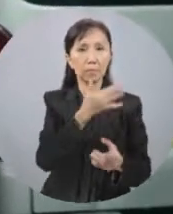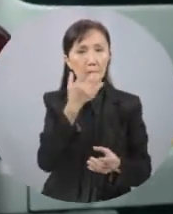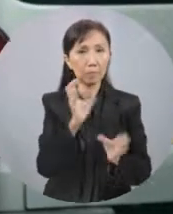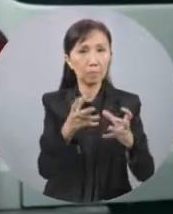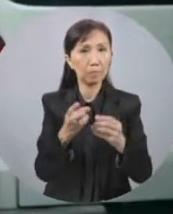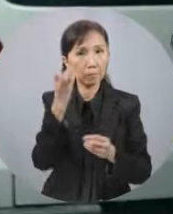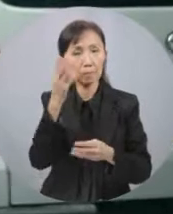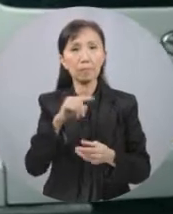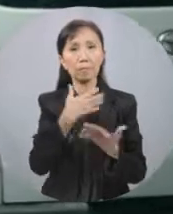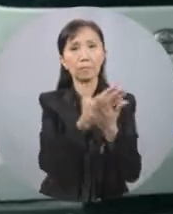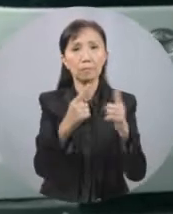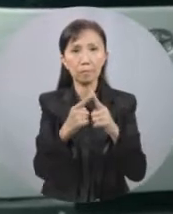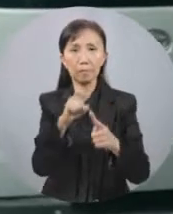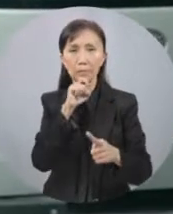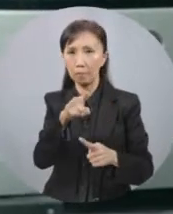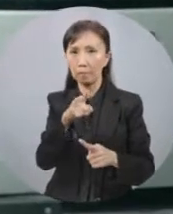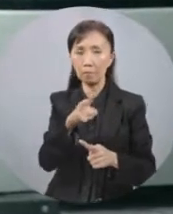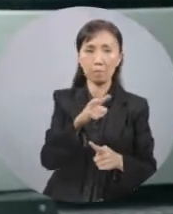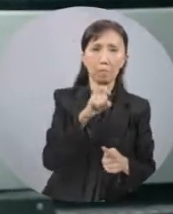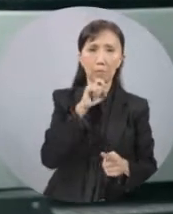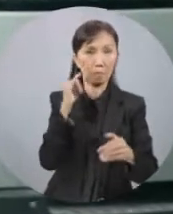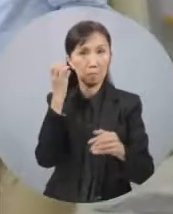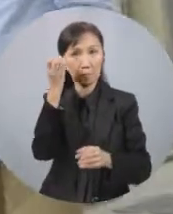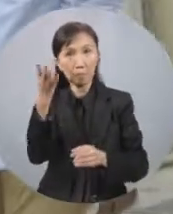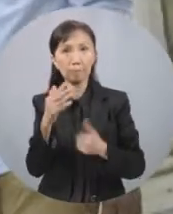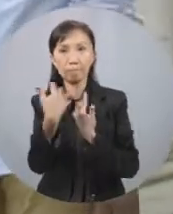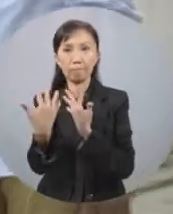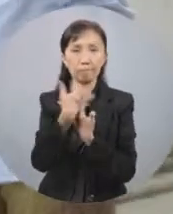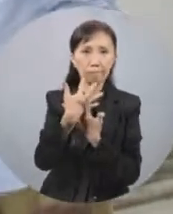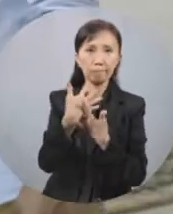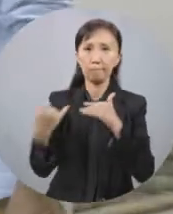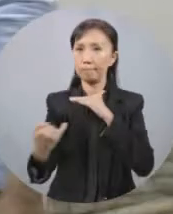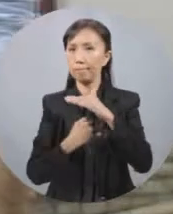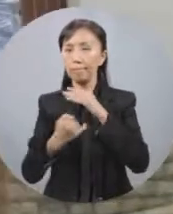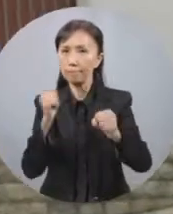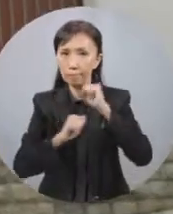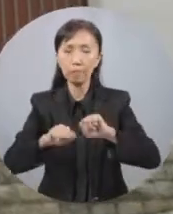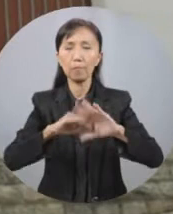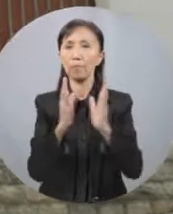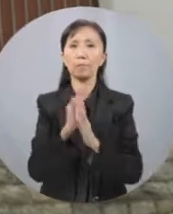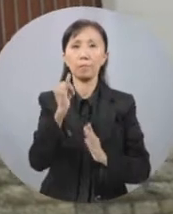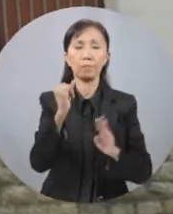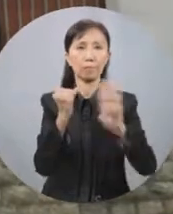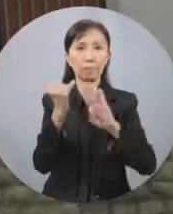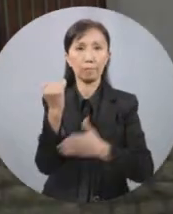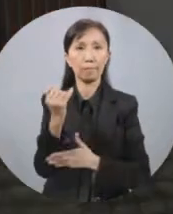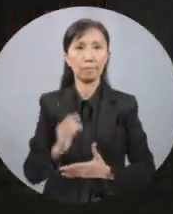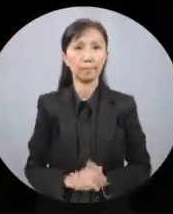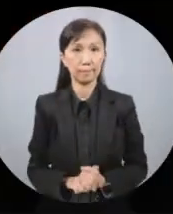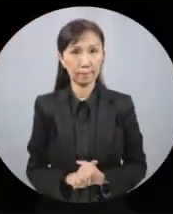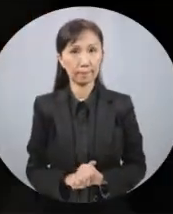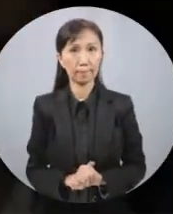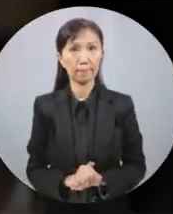person. Under the ordinance, it is unlawful to discriminate against, harass or vilify a person on the grounds of his or her